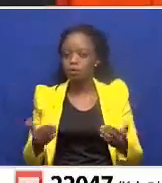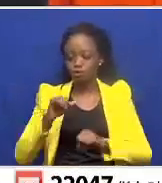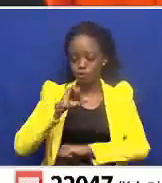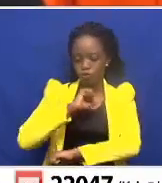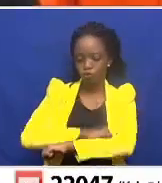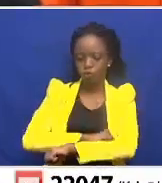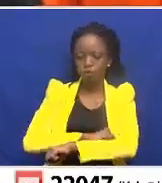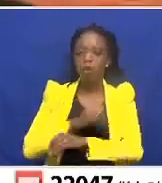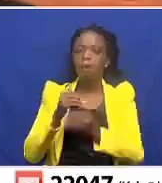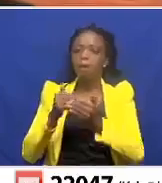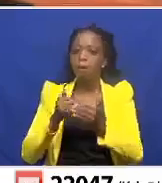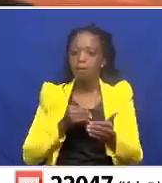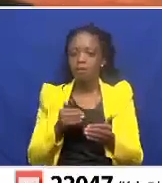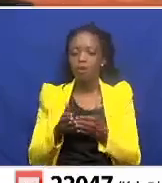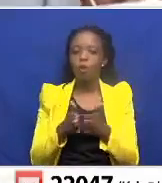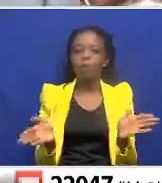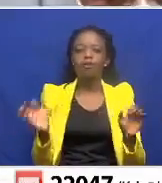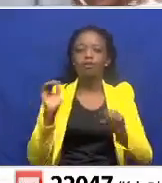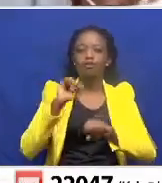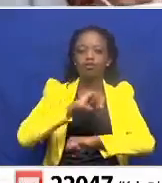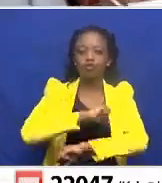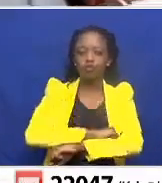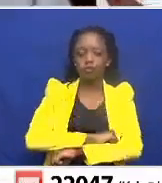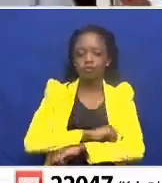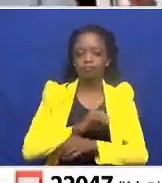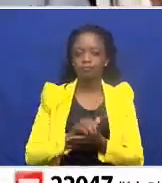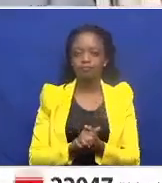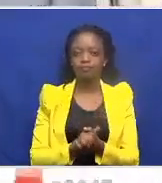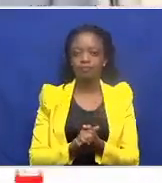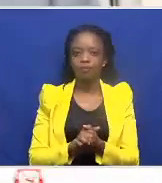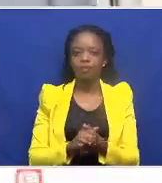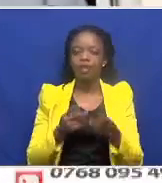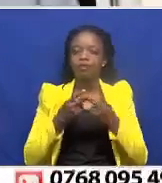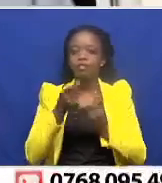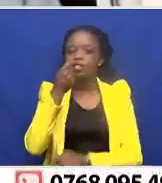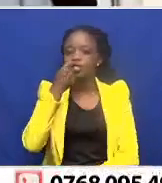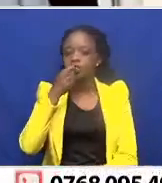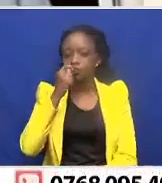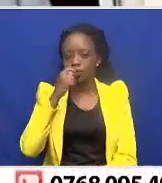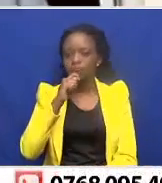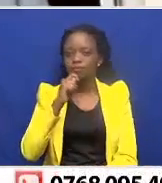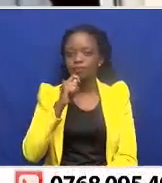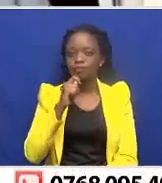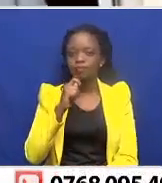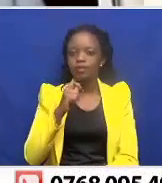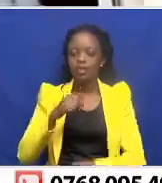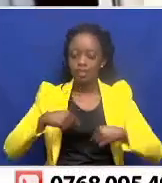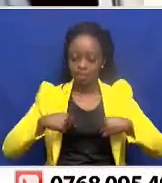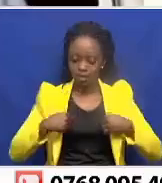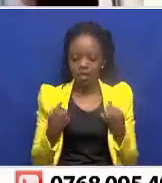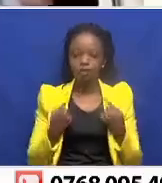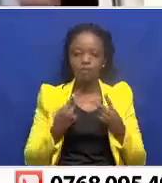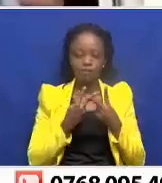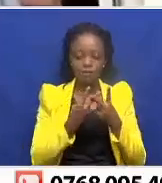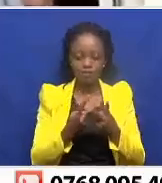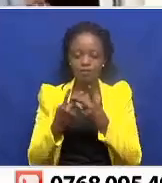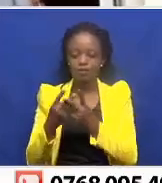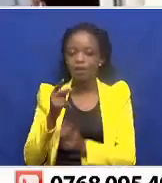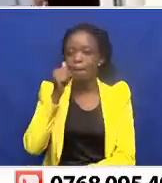schools ahead of the uncertain reopening. Some of our people will come to Kitui to physically inspect most of the primary